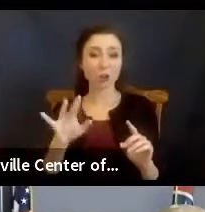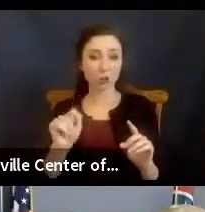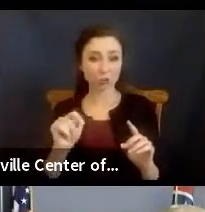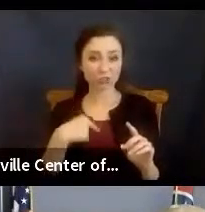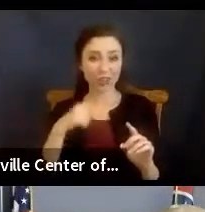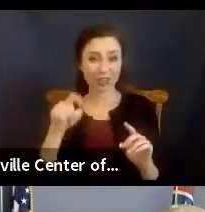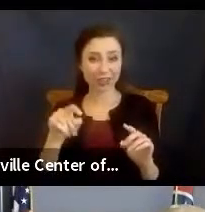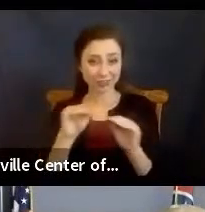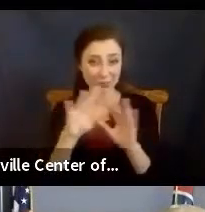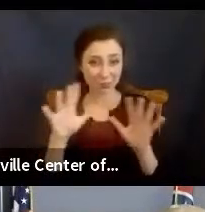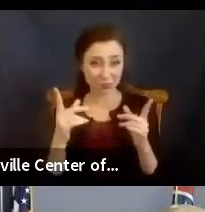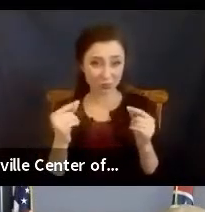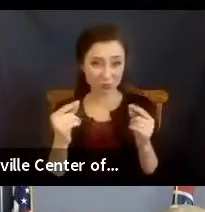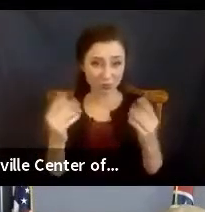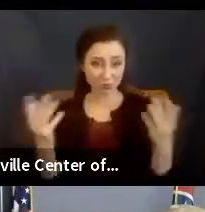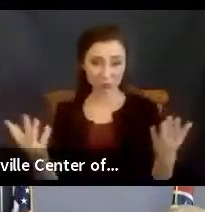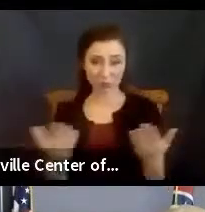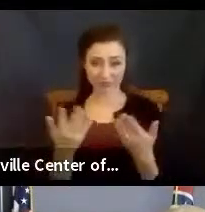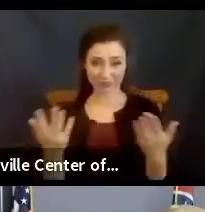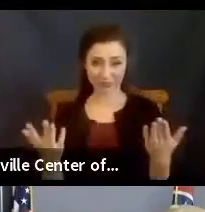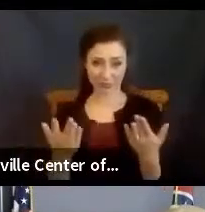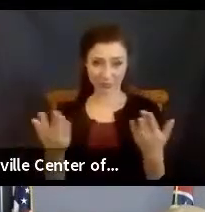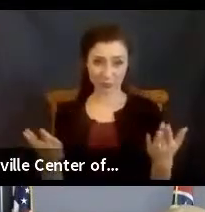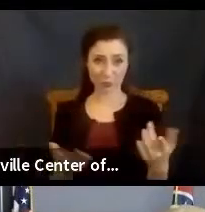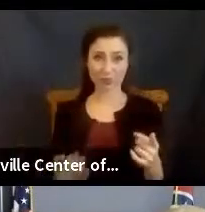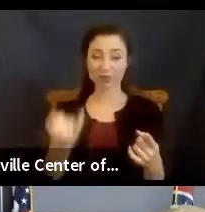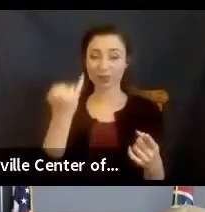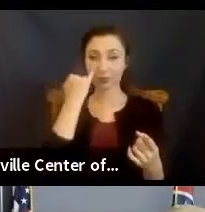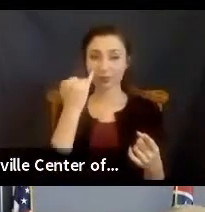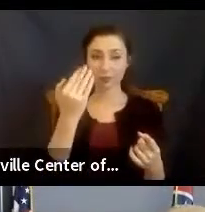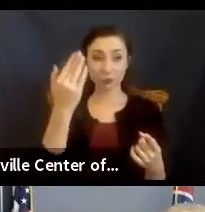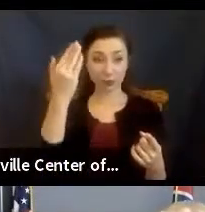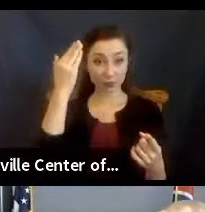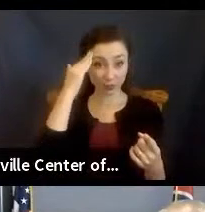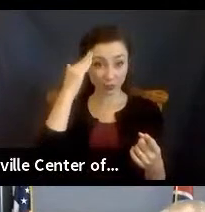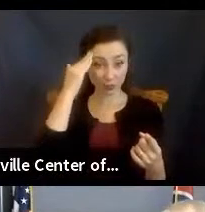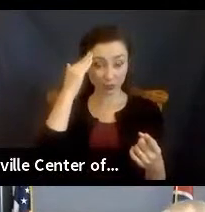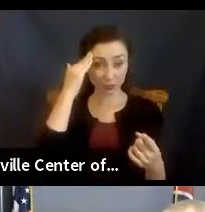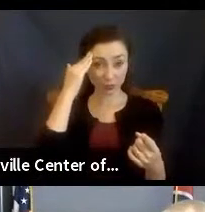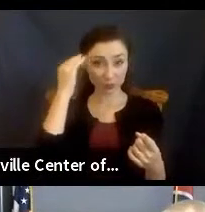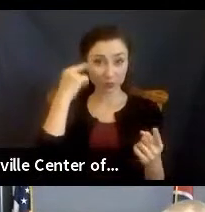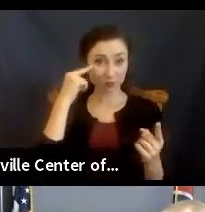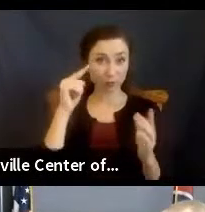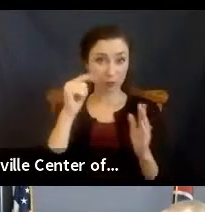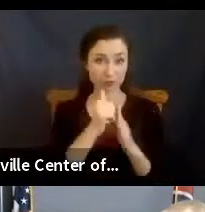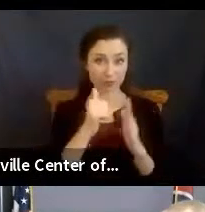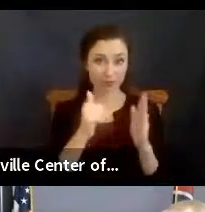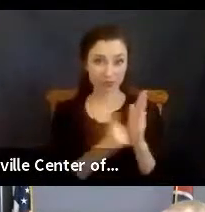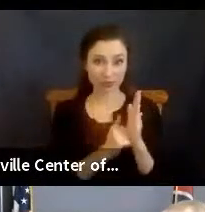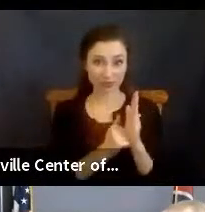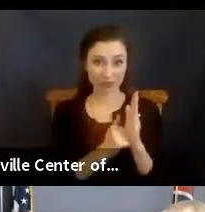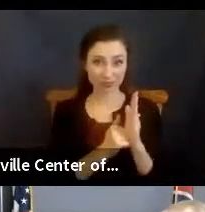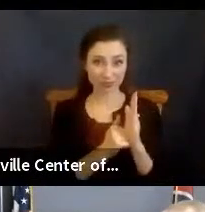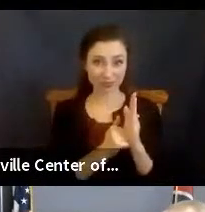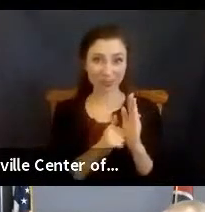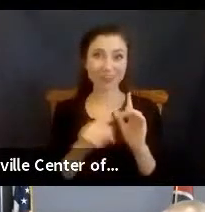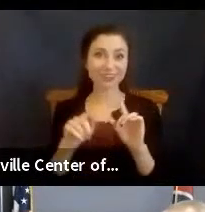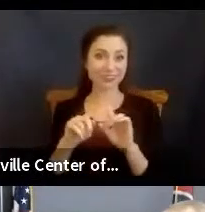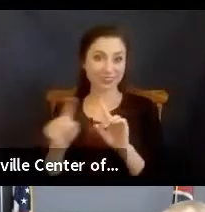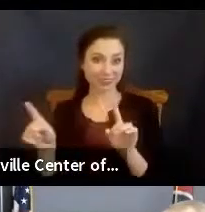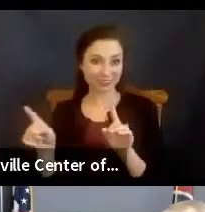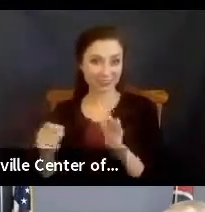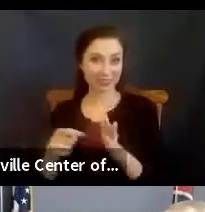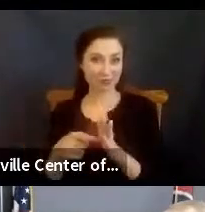what we're doing here. If we know that on the agenda is another